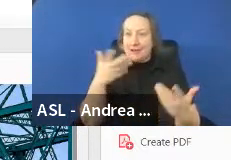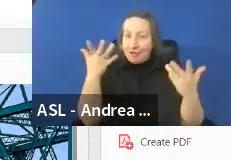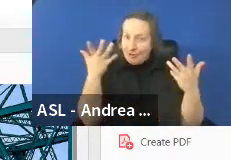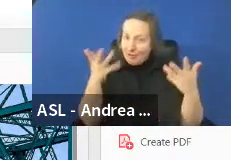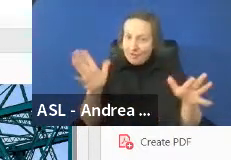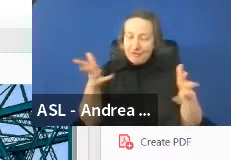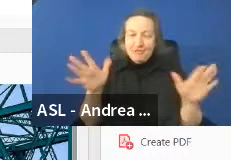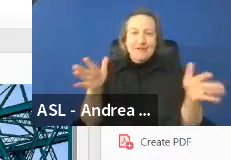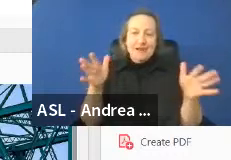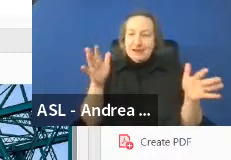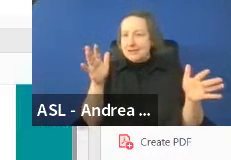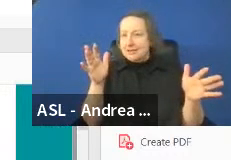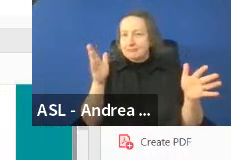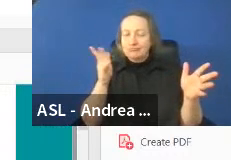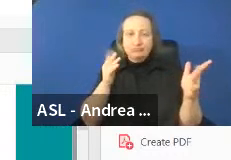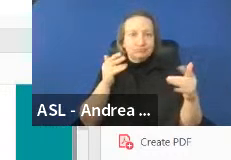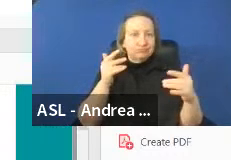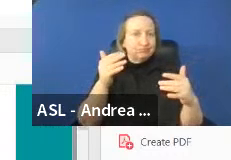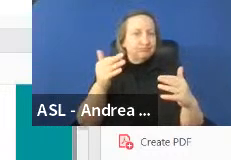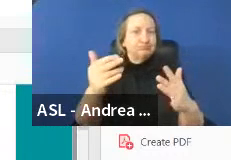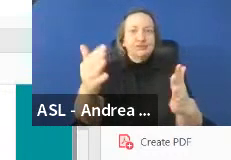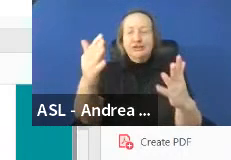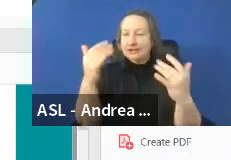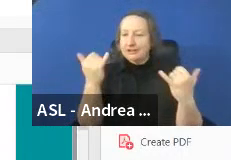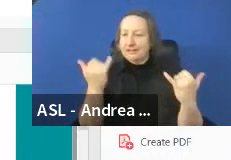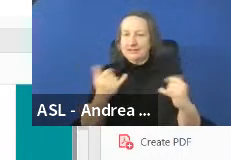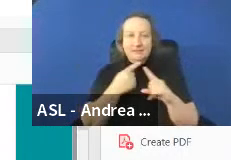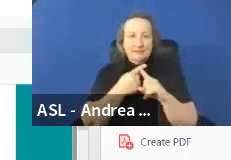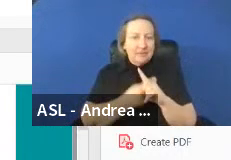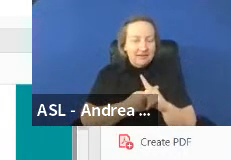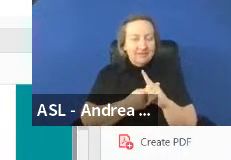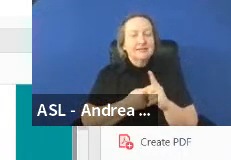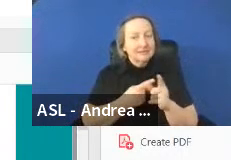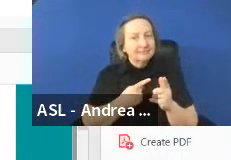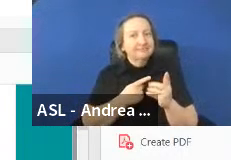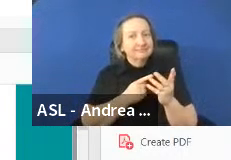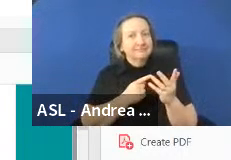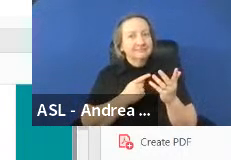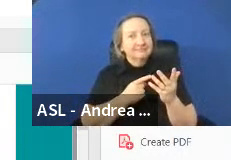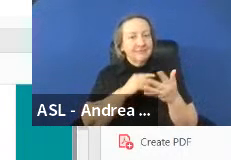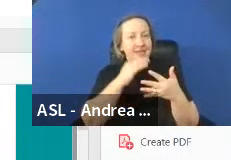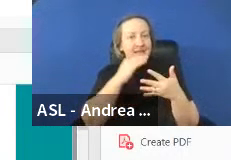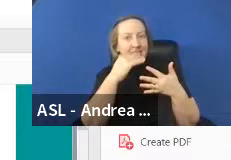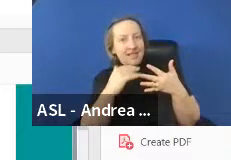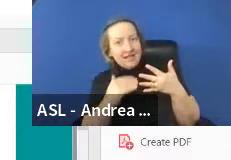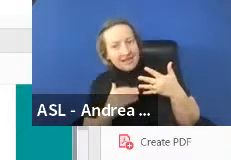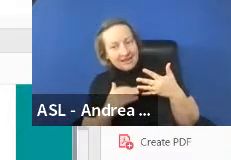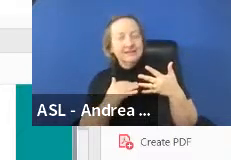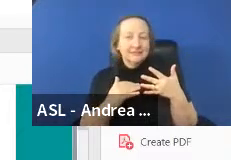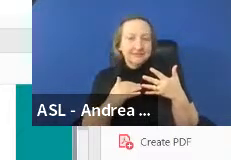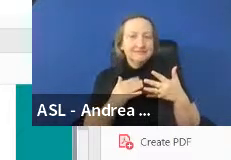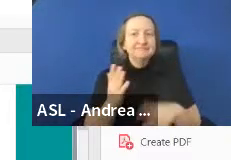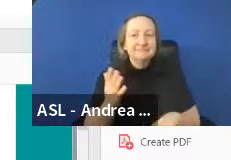already progressed through the month a significant amount. For some of us,